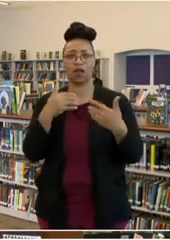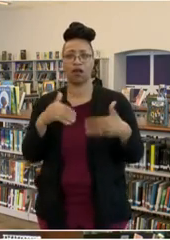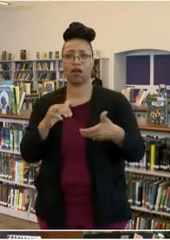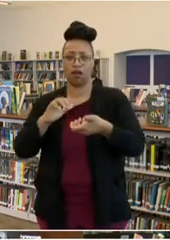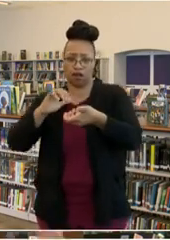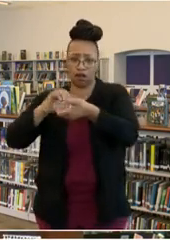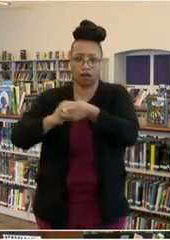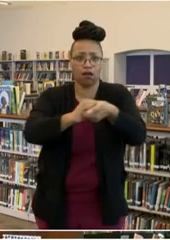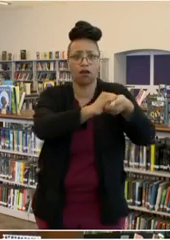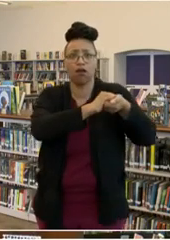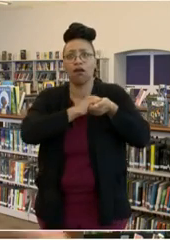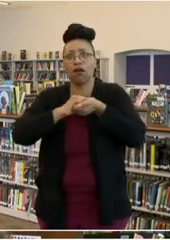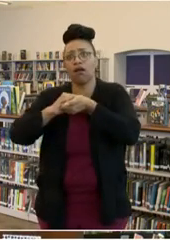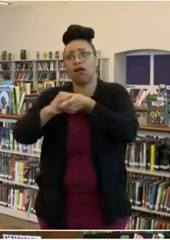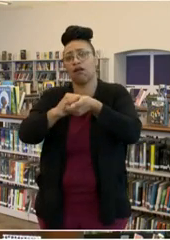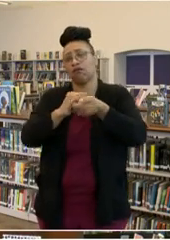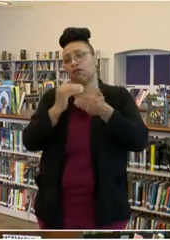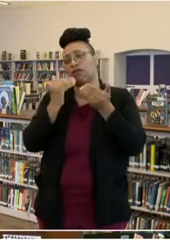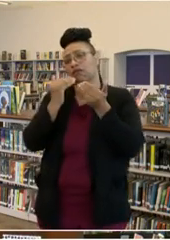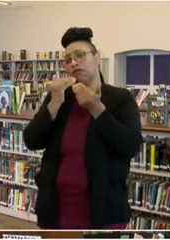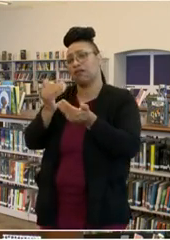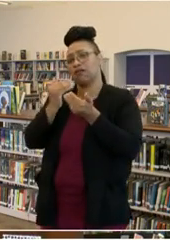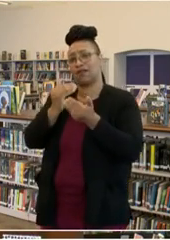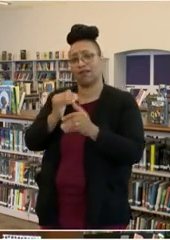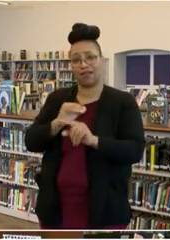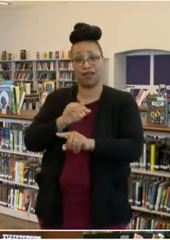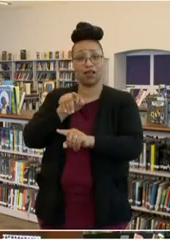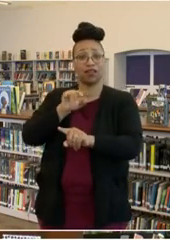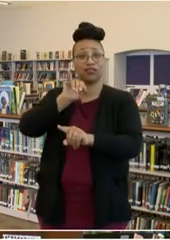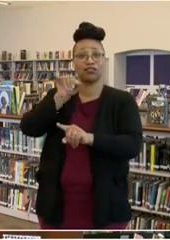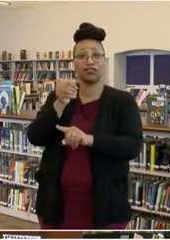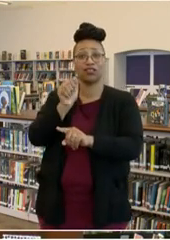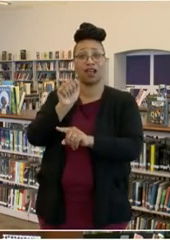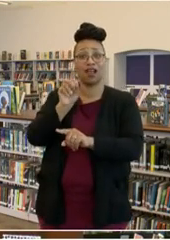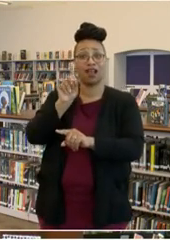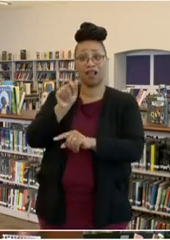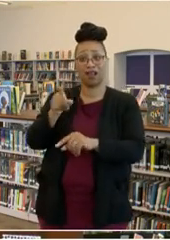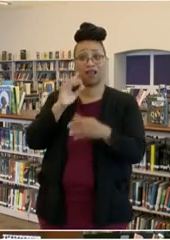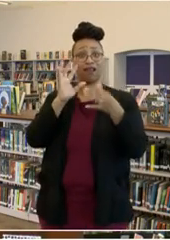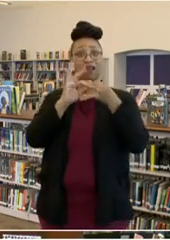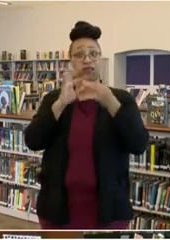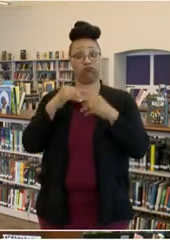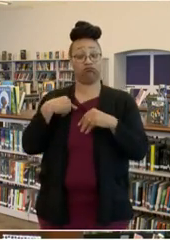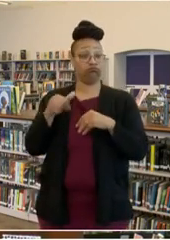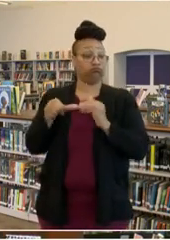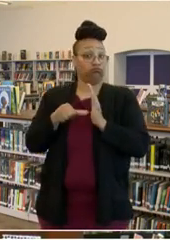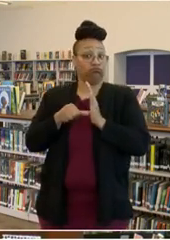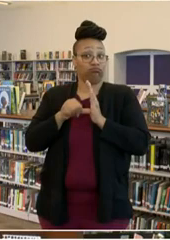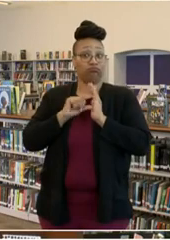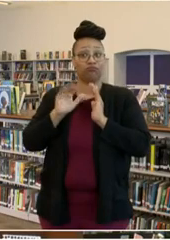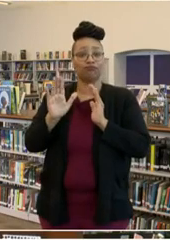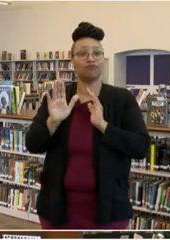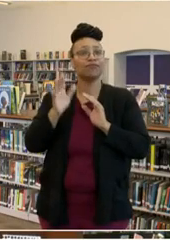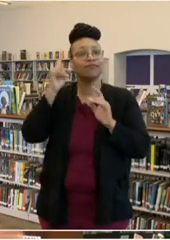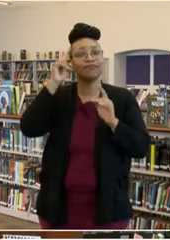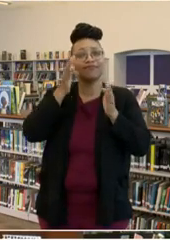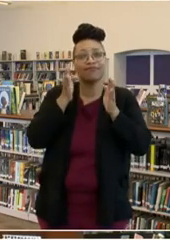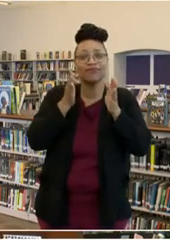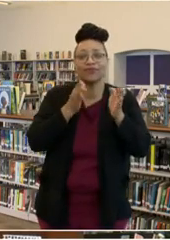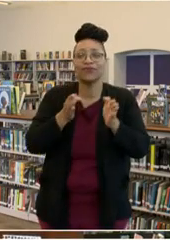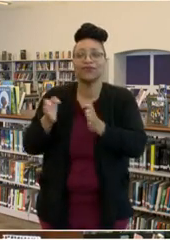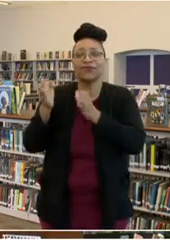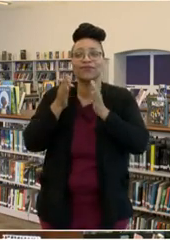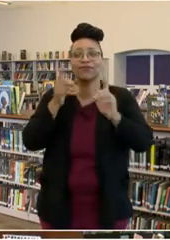as well. Jada, we're all impressed. We're very fortunate to have you start us off today, because I